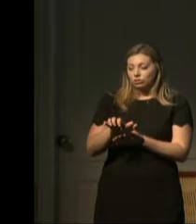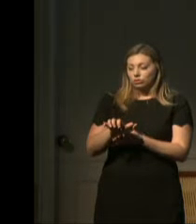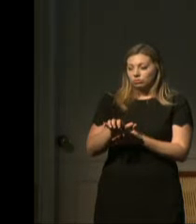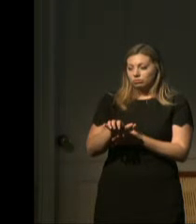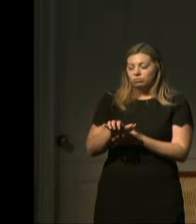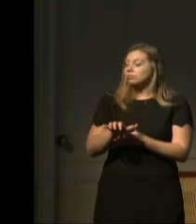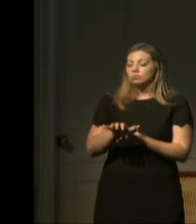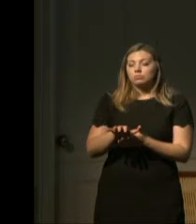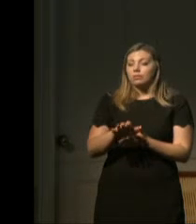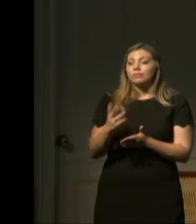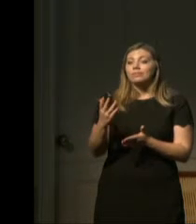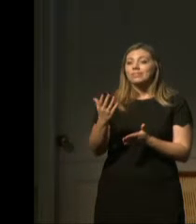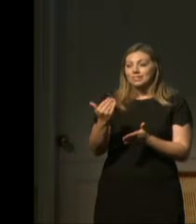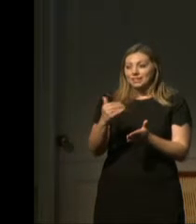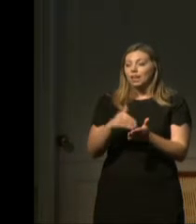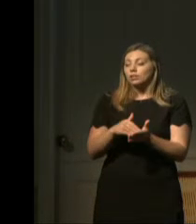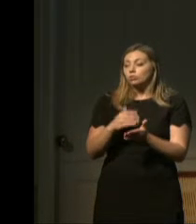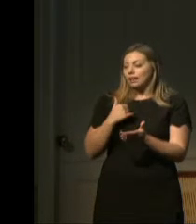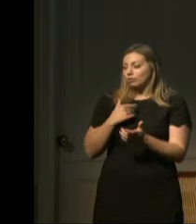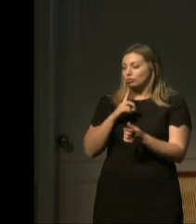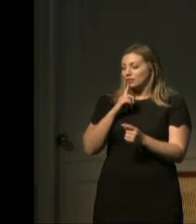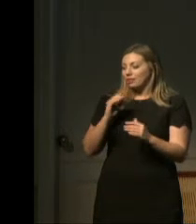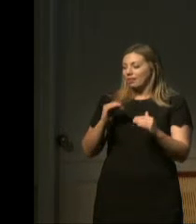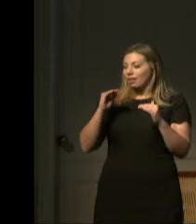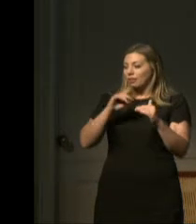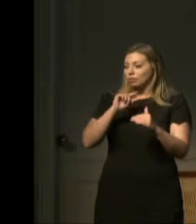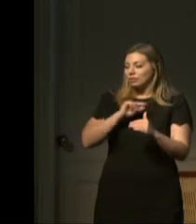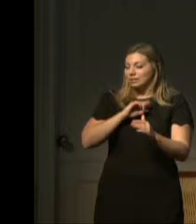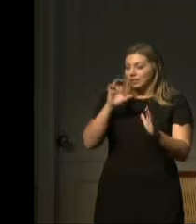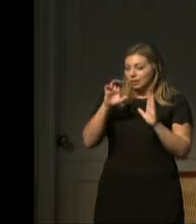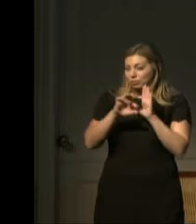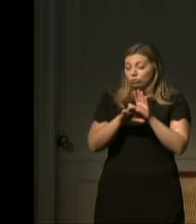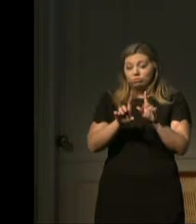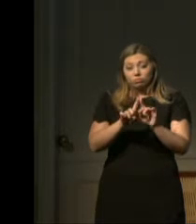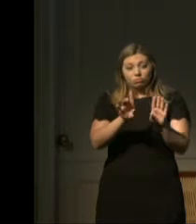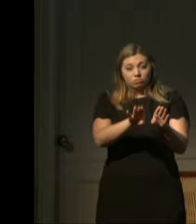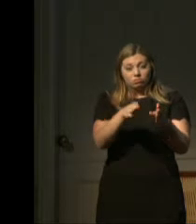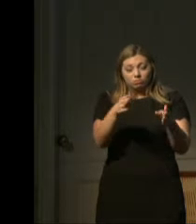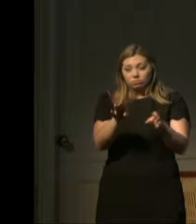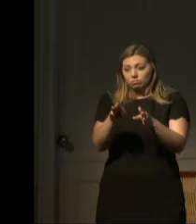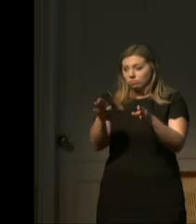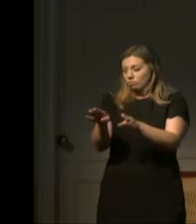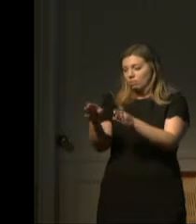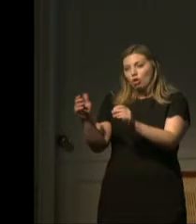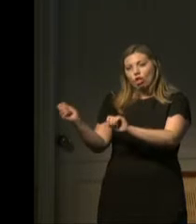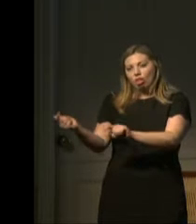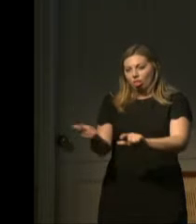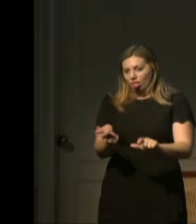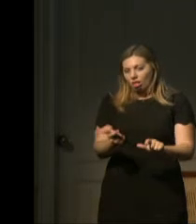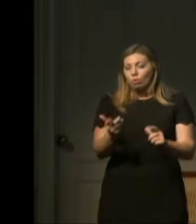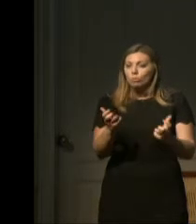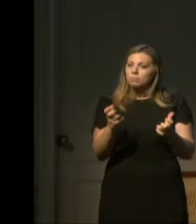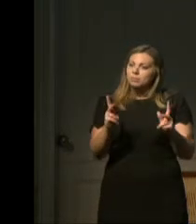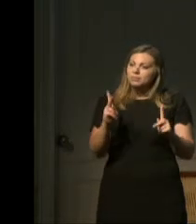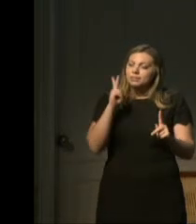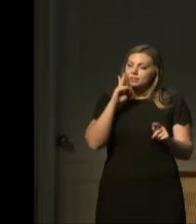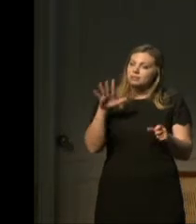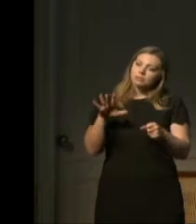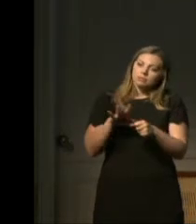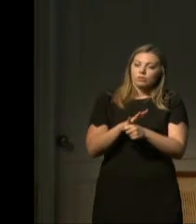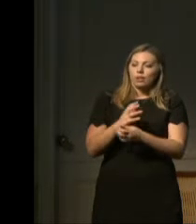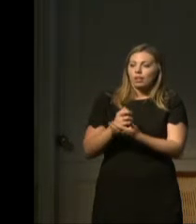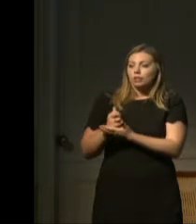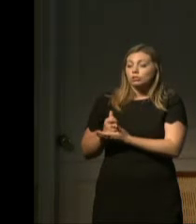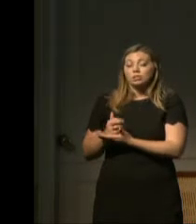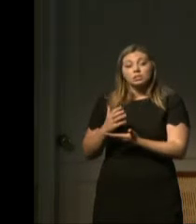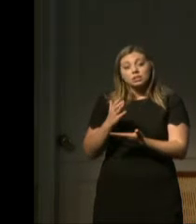number of high-quality images, but we opened them all. We wanted people to see the whole collection. Some of